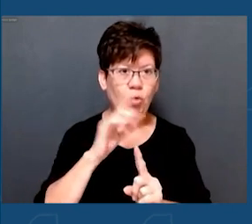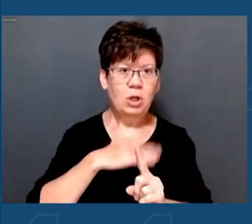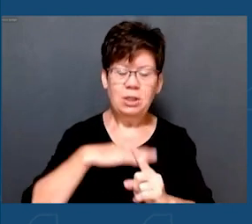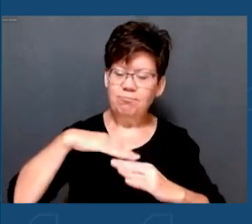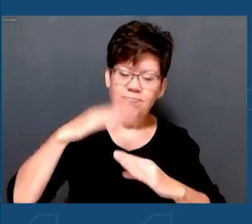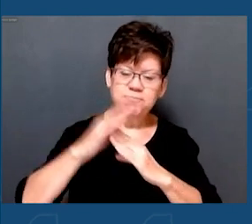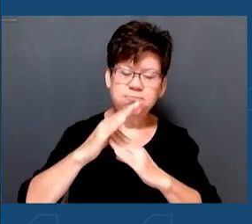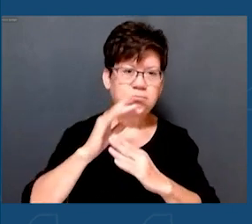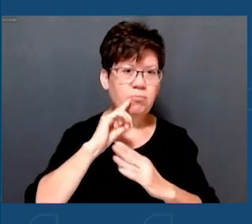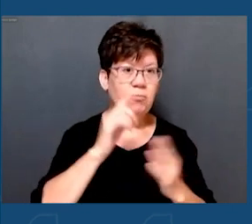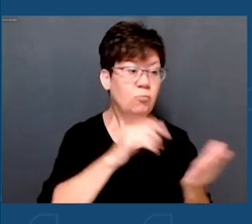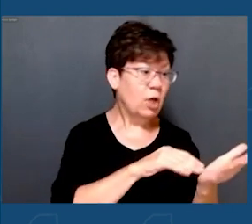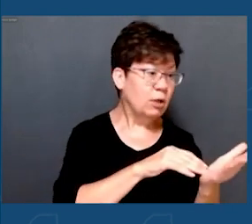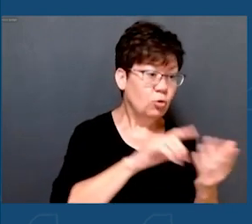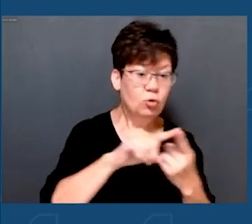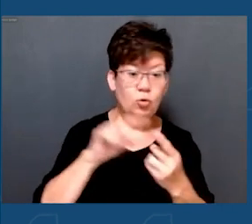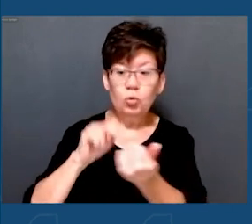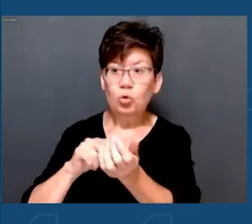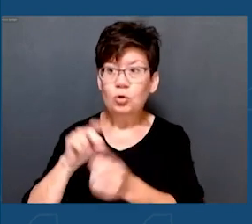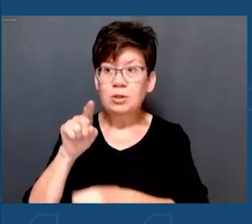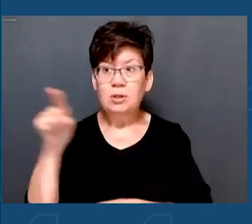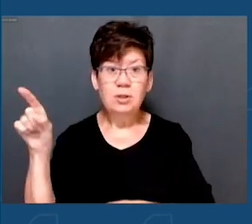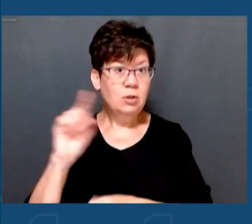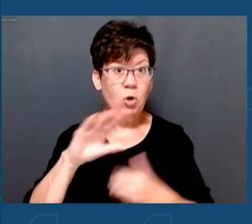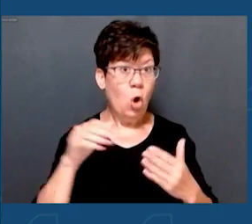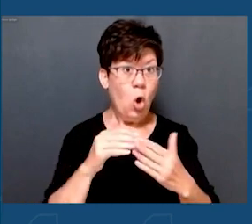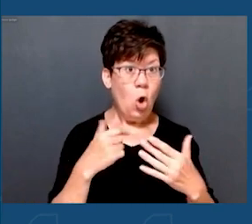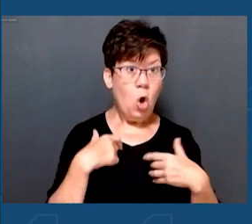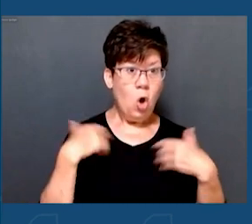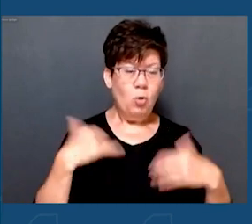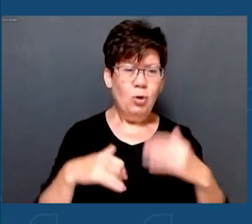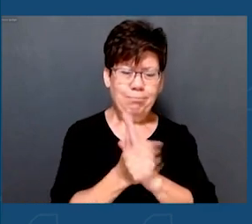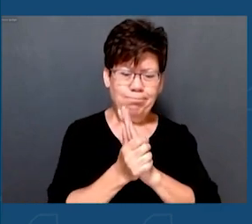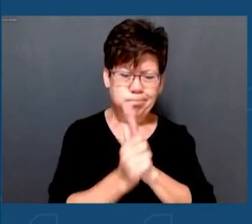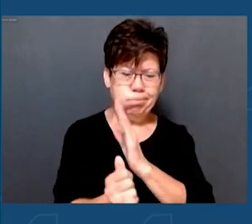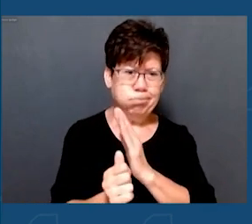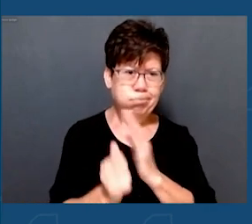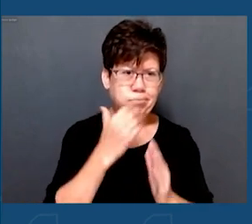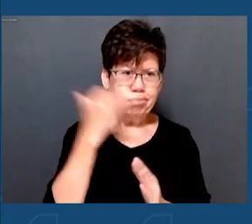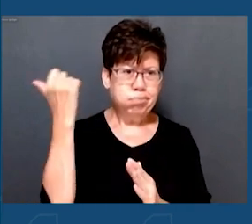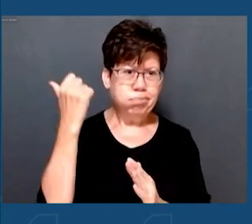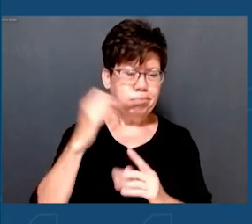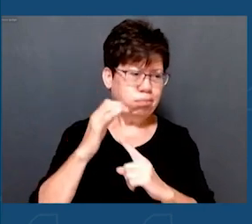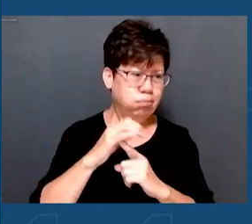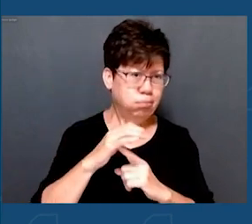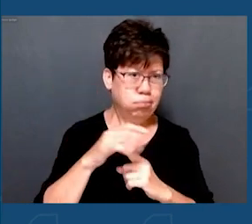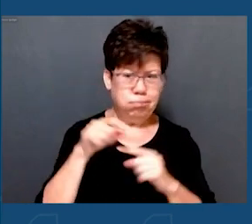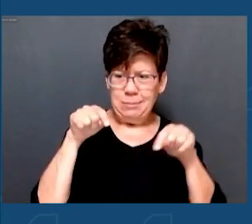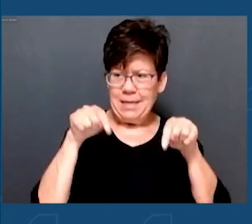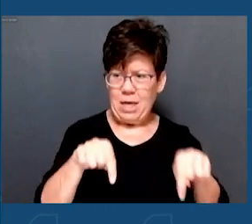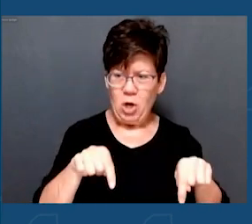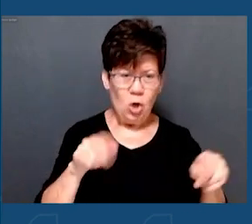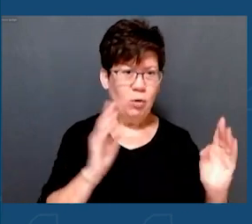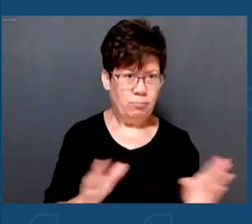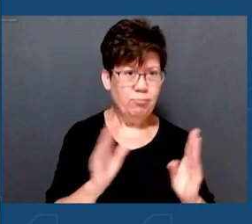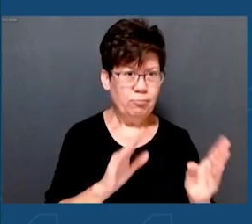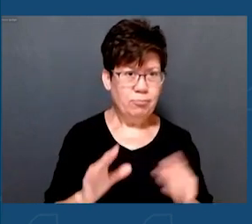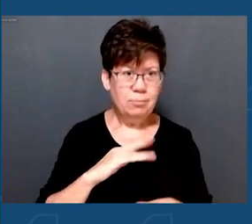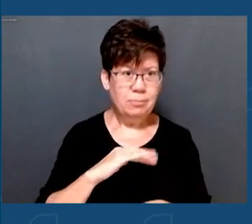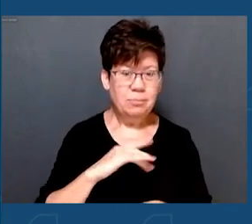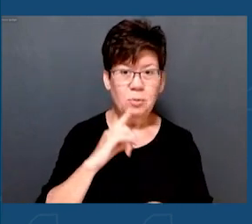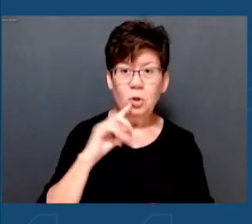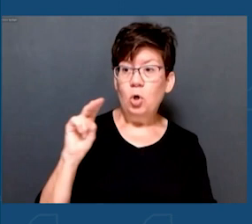to nurses to all manner of other healthcare professionals. The Nappi Institute is a remarkable